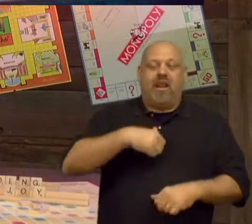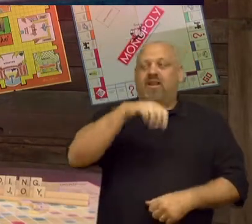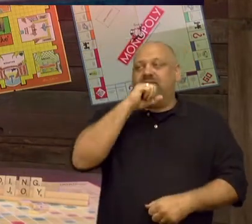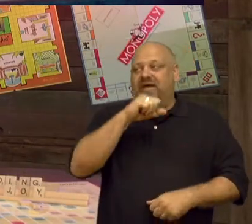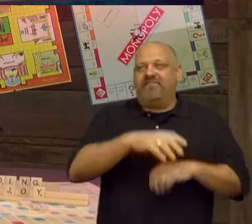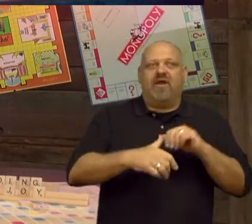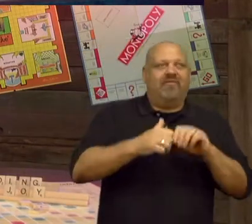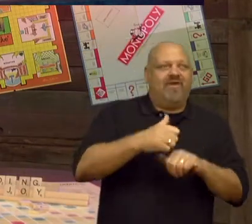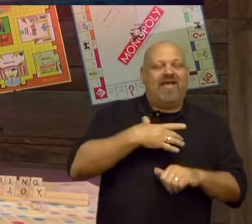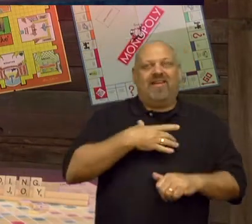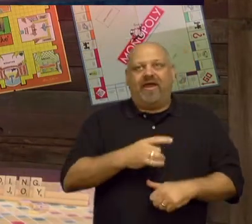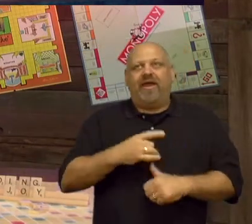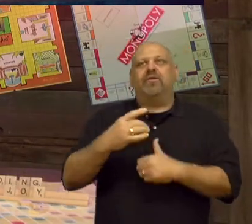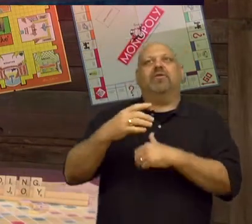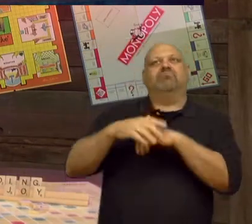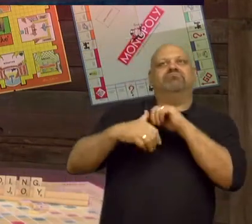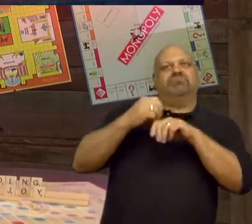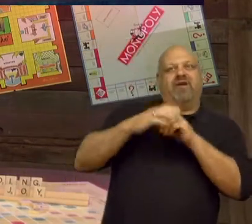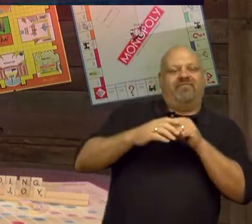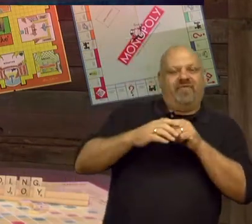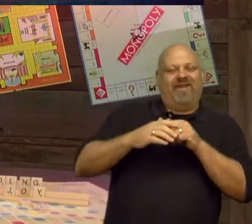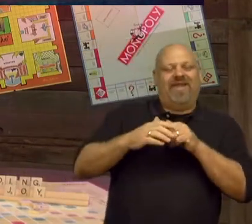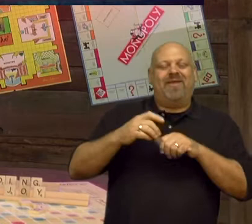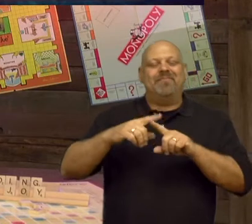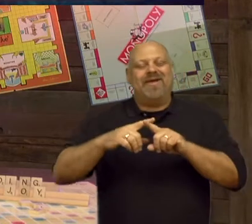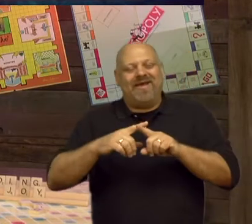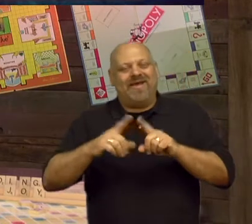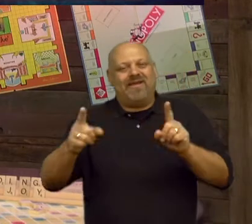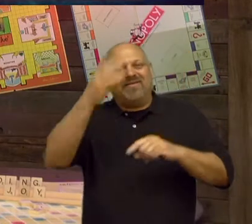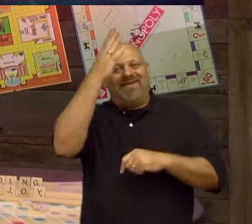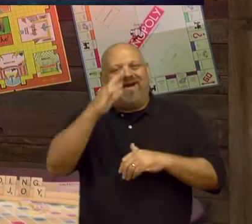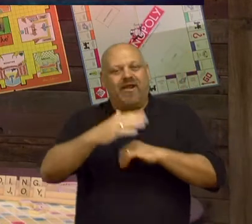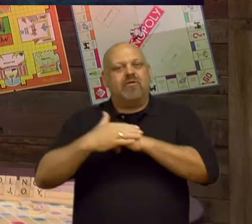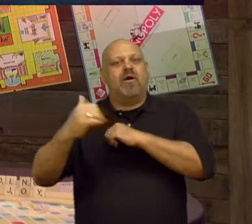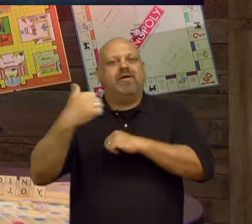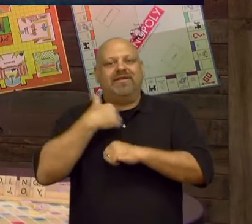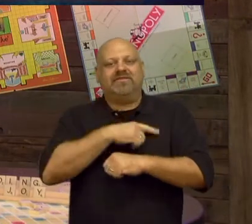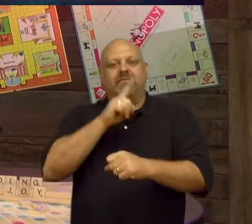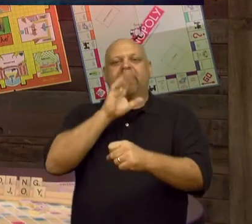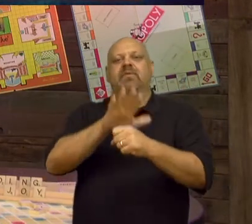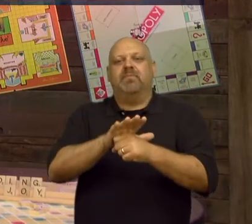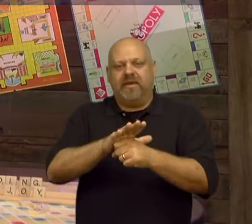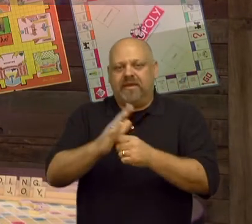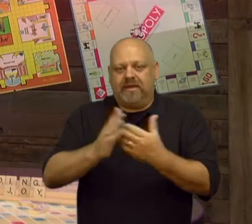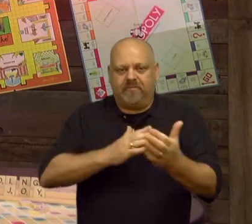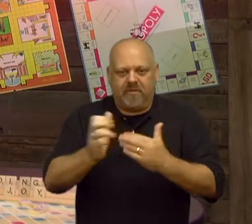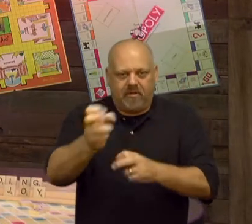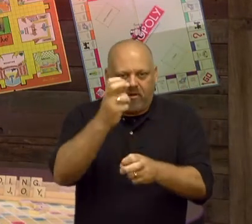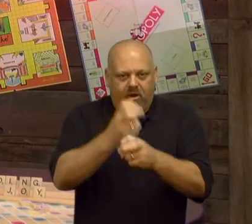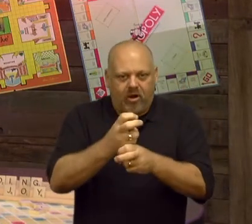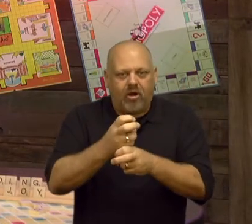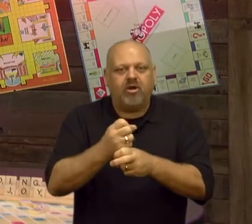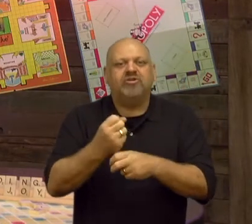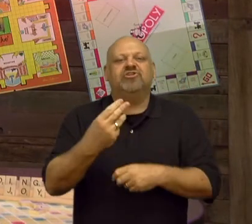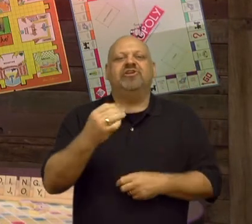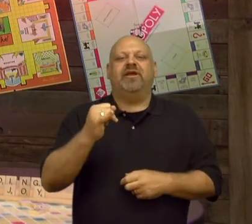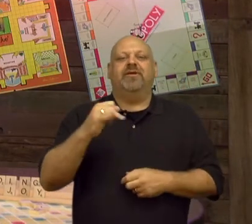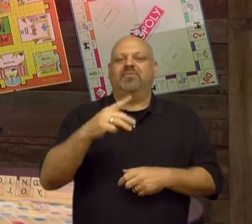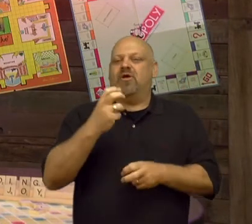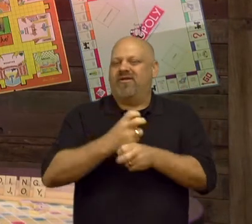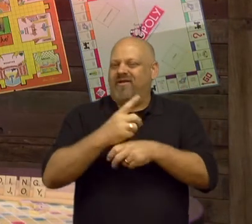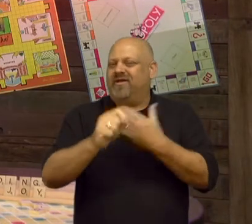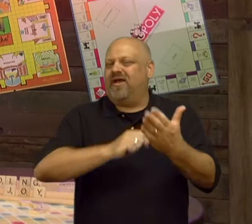comfort. You know me, I like to be comforted. But God has called us to be committed, even in the